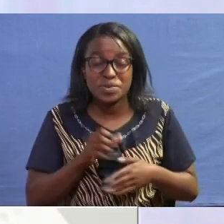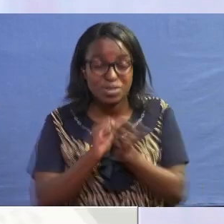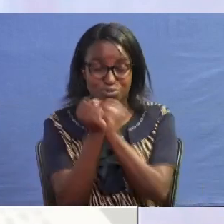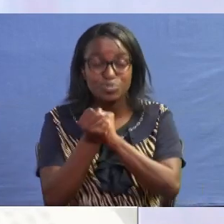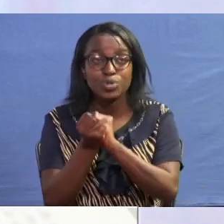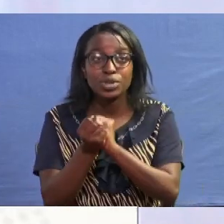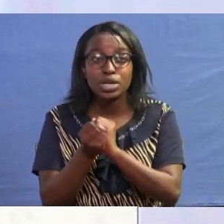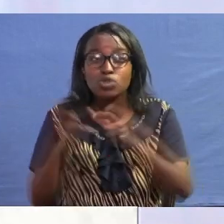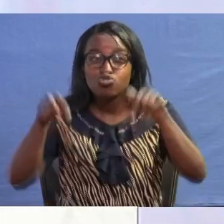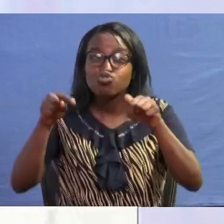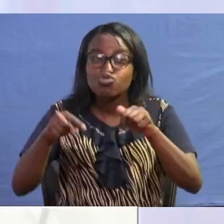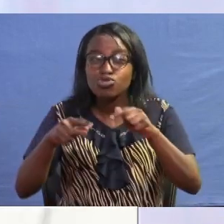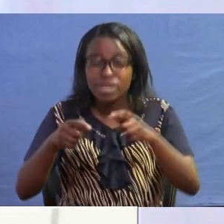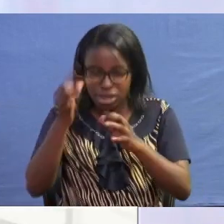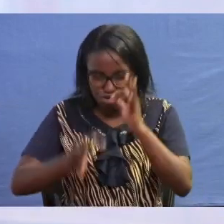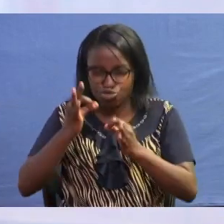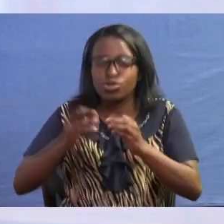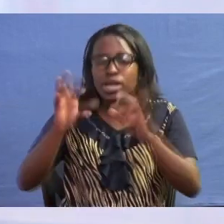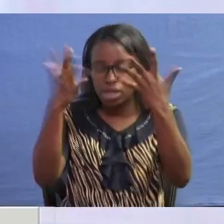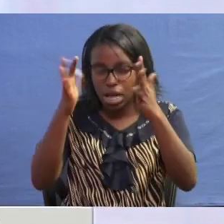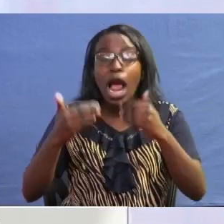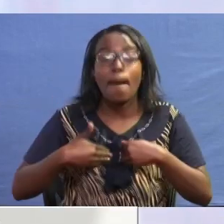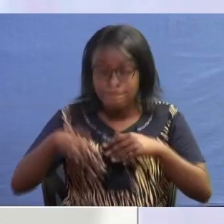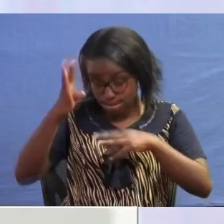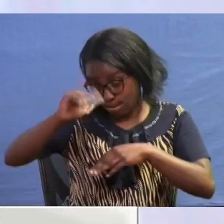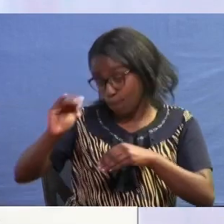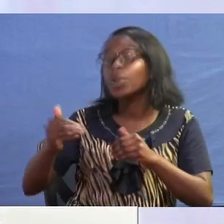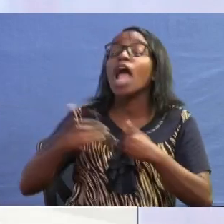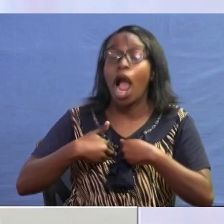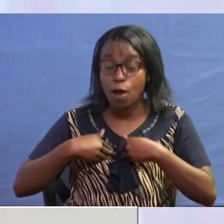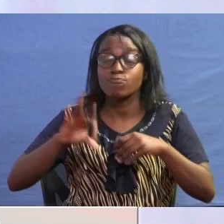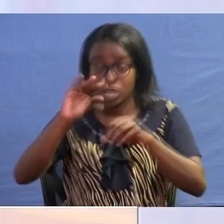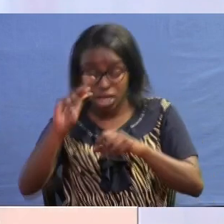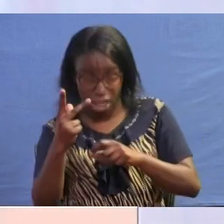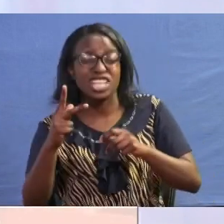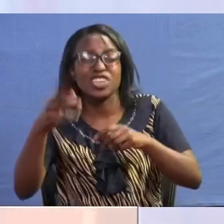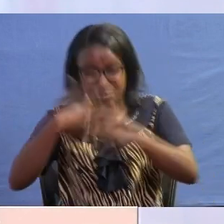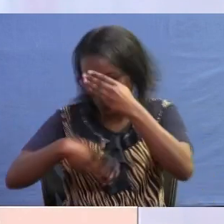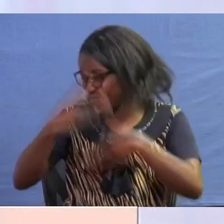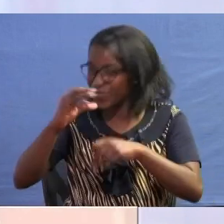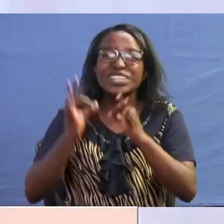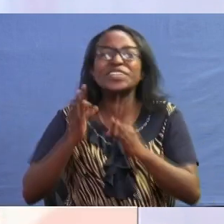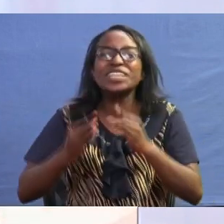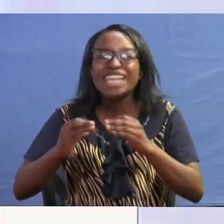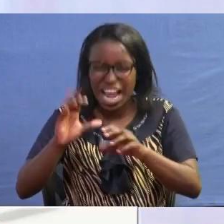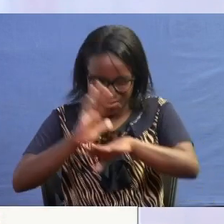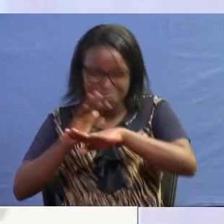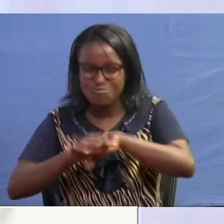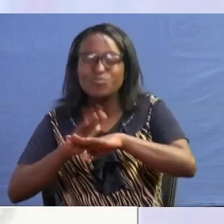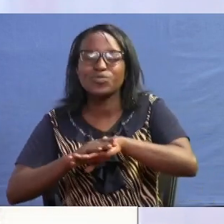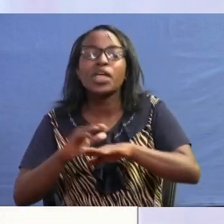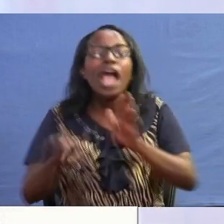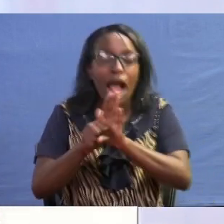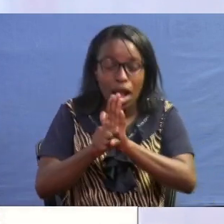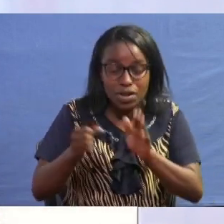During today's judiciary celebrations at Milimani Courts, the Kenya judiciary staff has been commended for the great work done, as